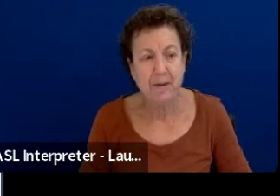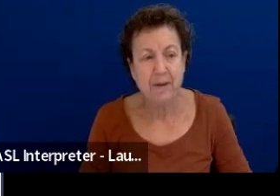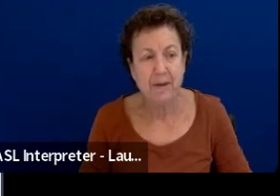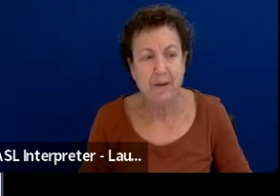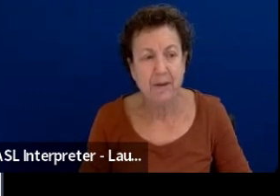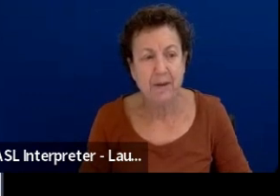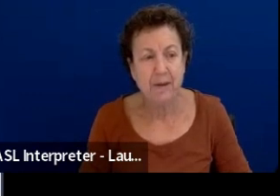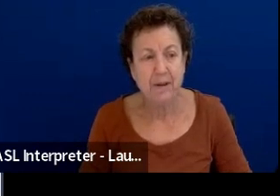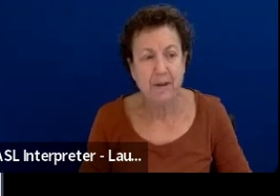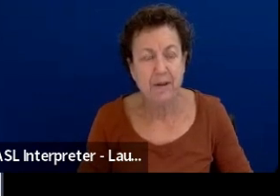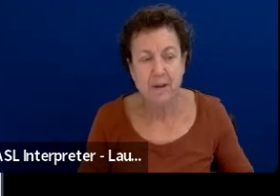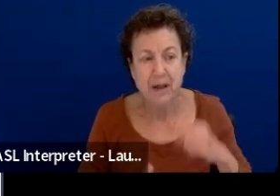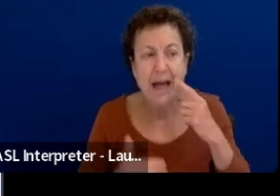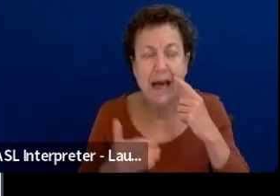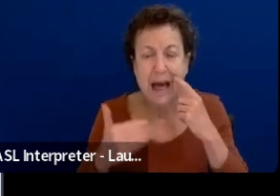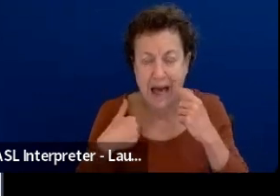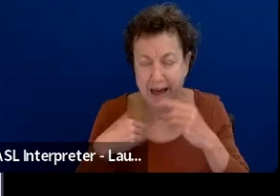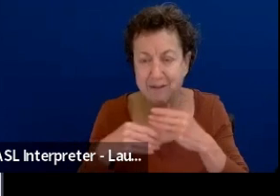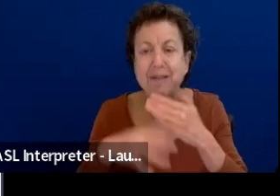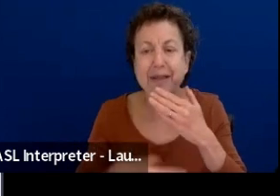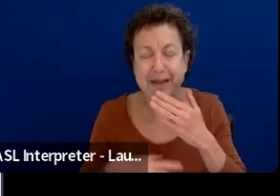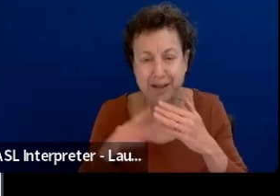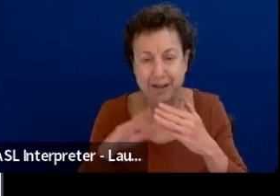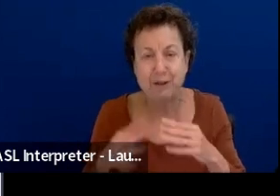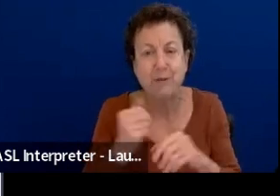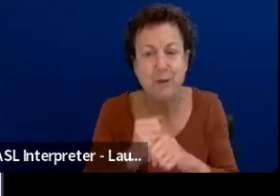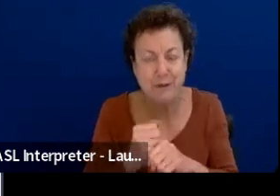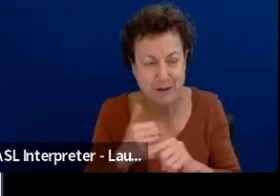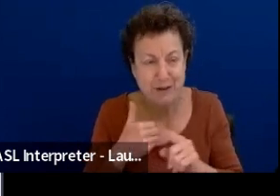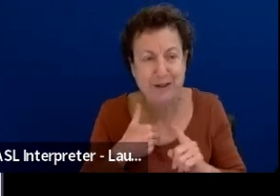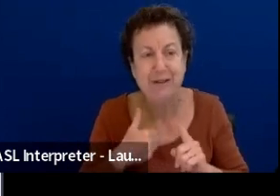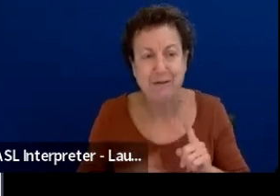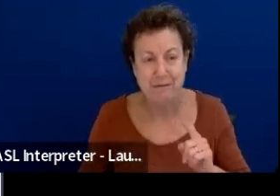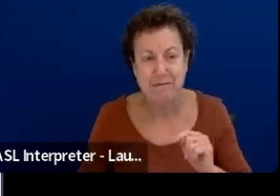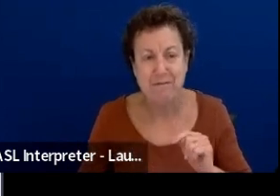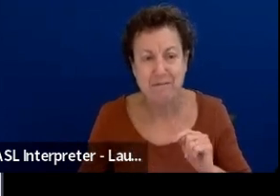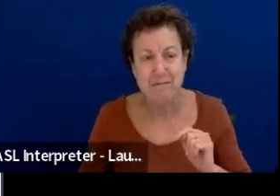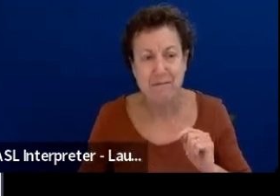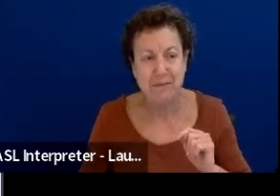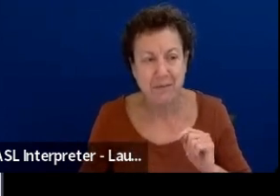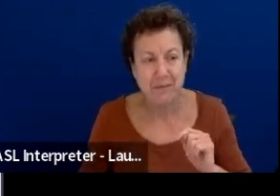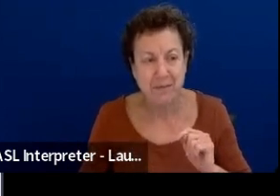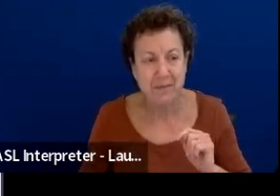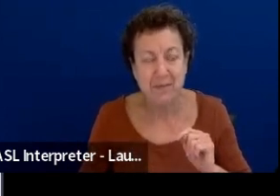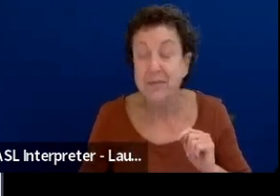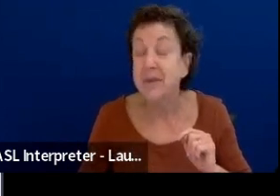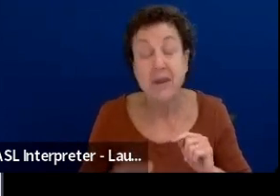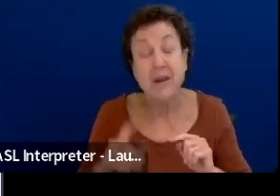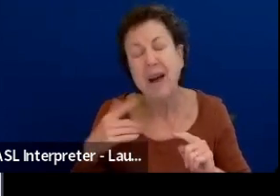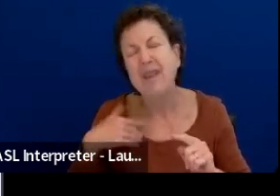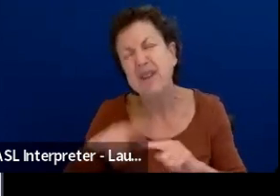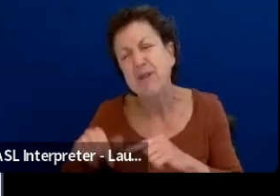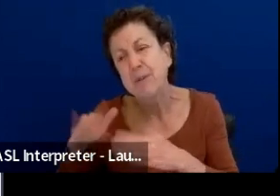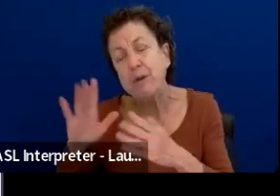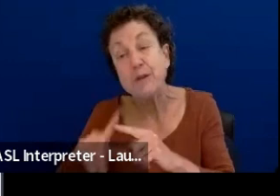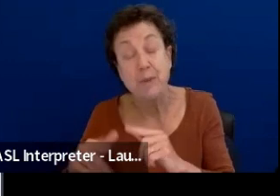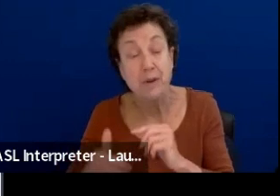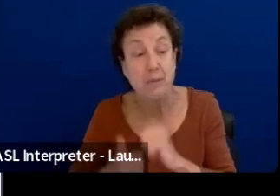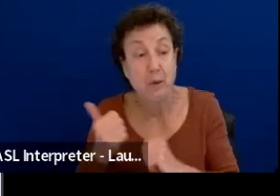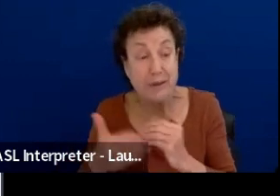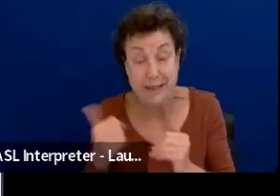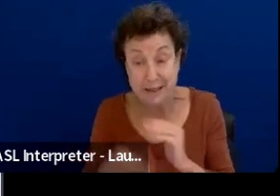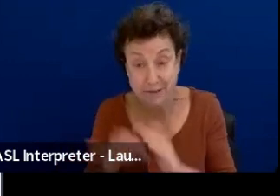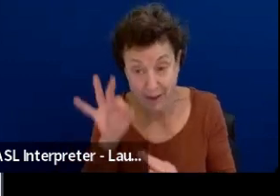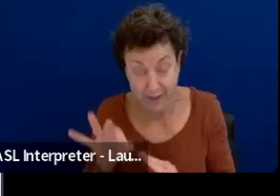And there's actually a listing of those abbreviations. And the easiest way that I